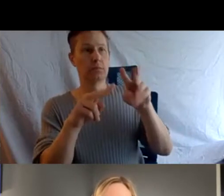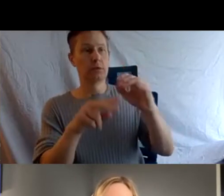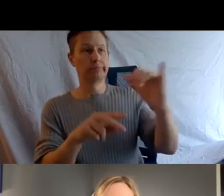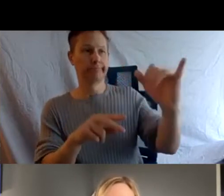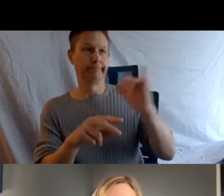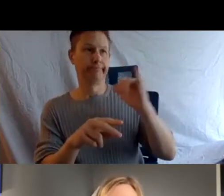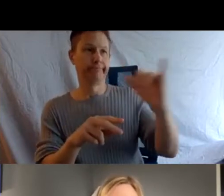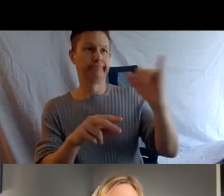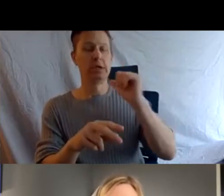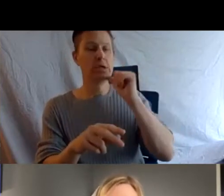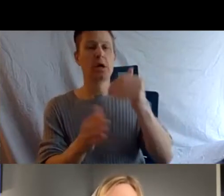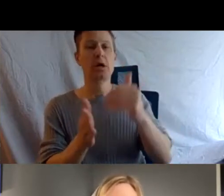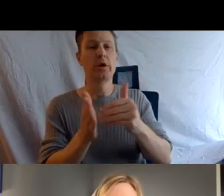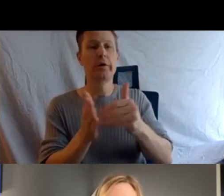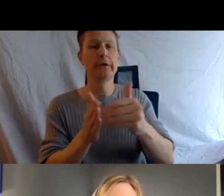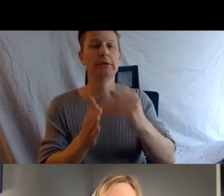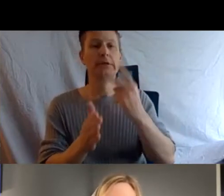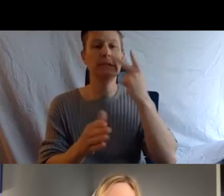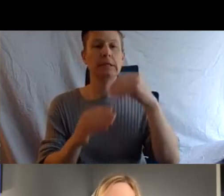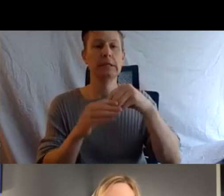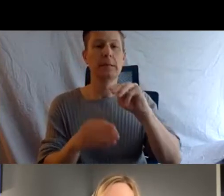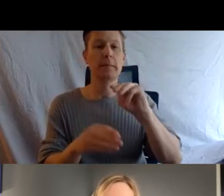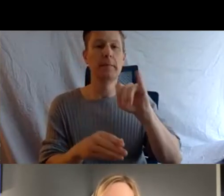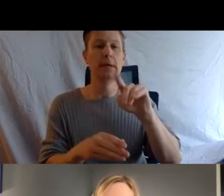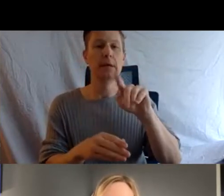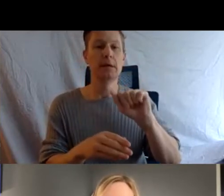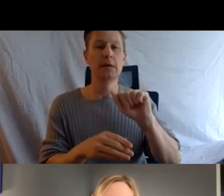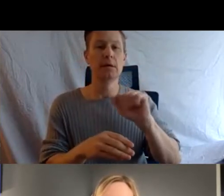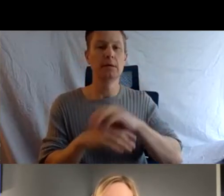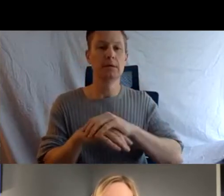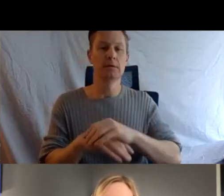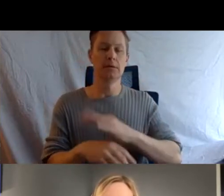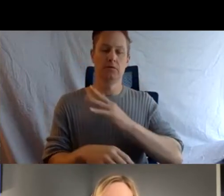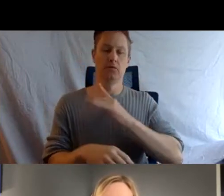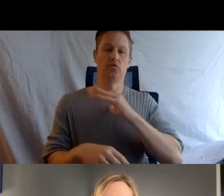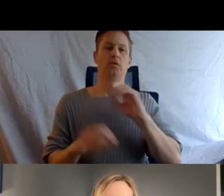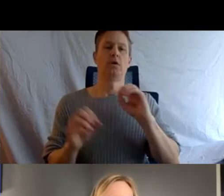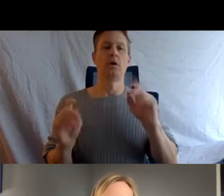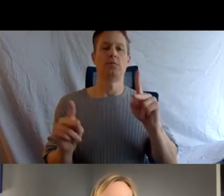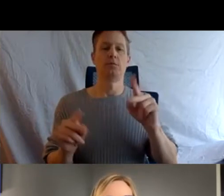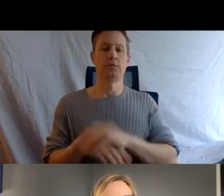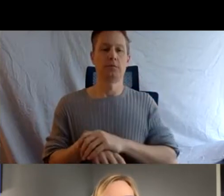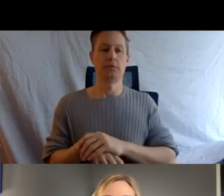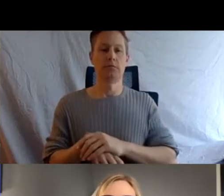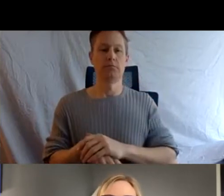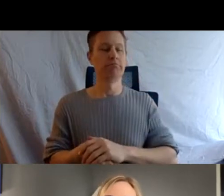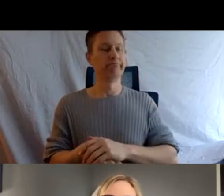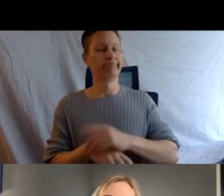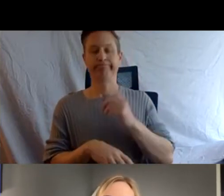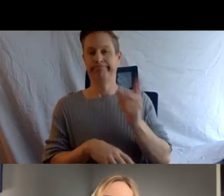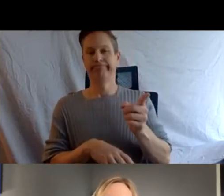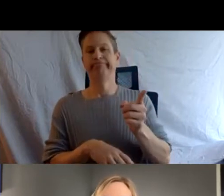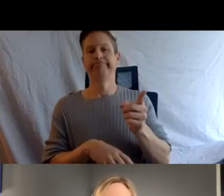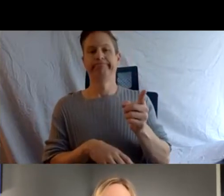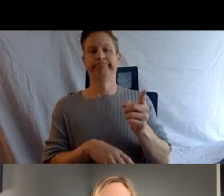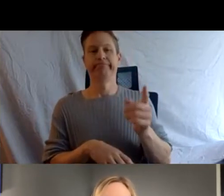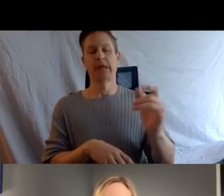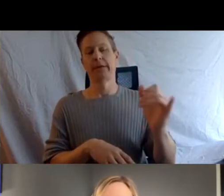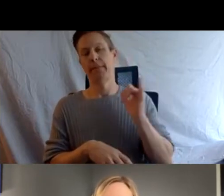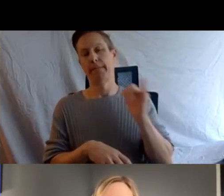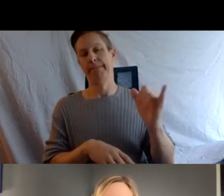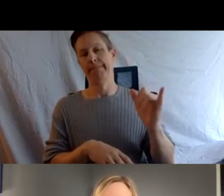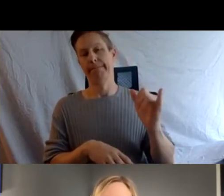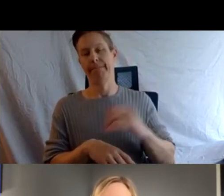not often that you see that in media, and it's a really cool opportunity to say like, hey, they're just like me. And as you